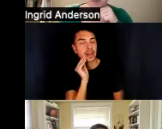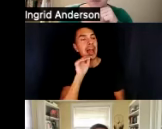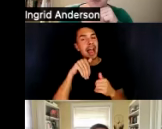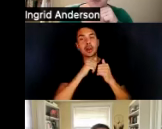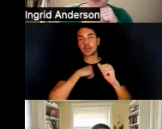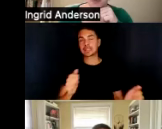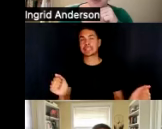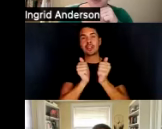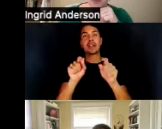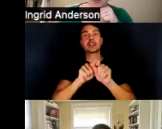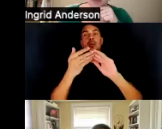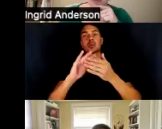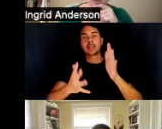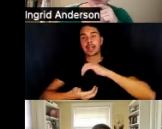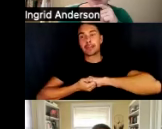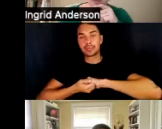community?